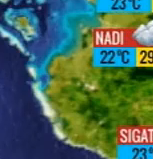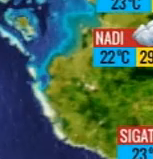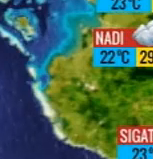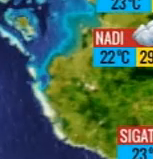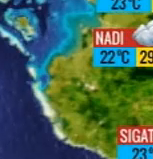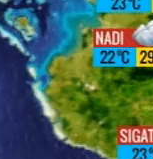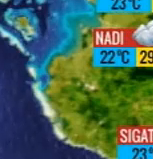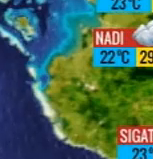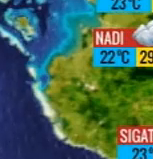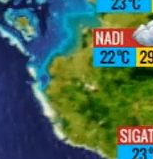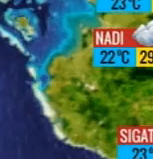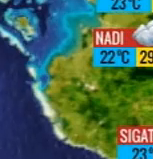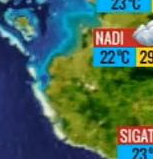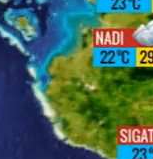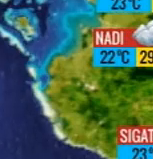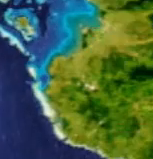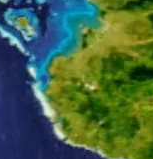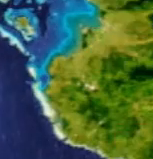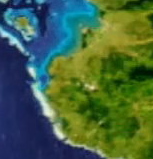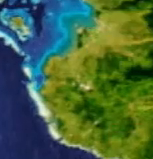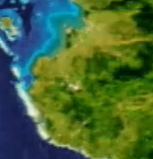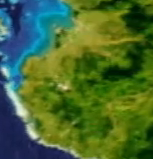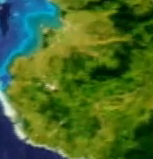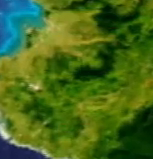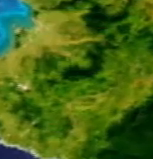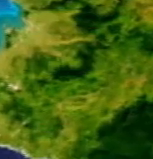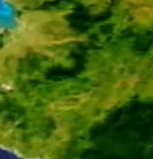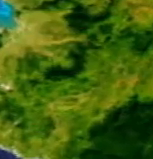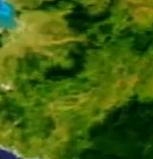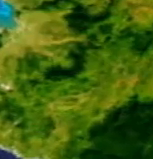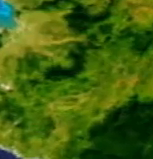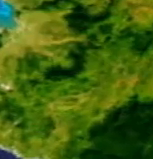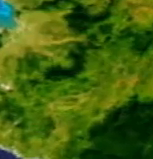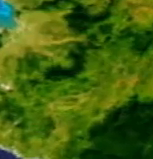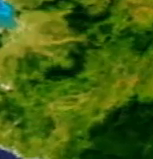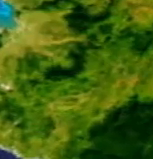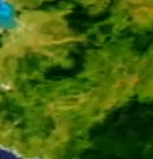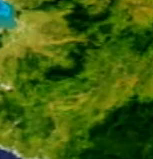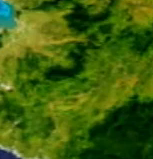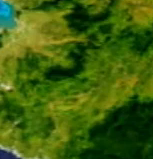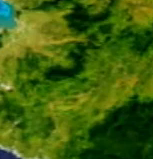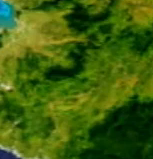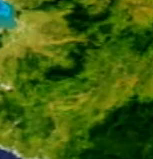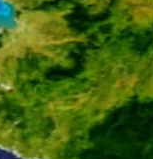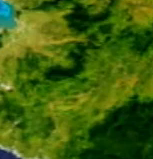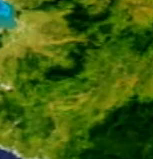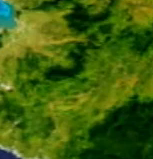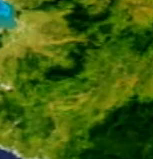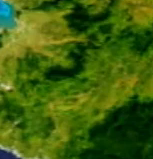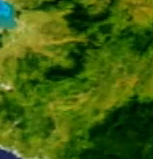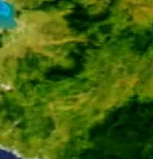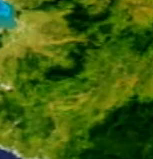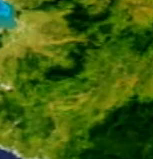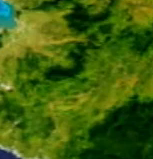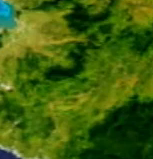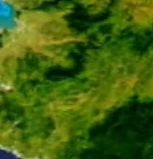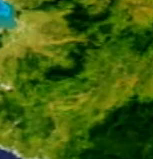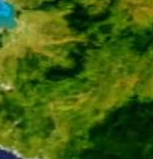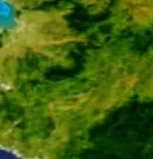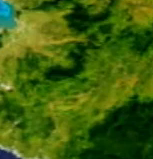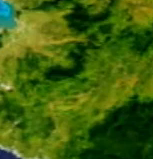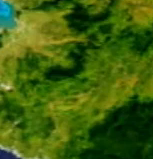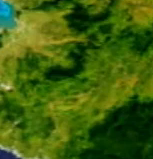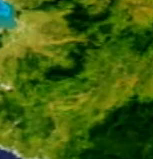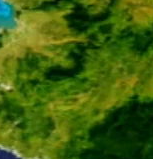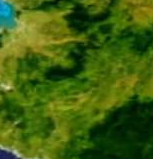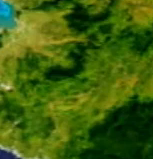here rose by 2 degrees. Eastwards from Peck Harbour to Suva, it welcomed great sunshine on board, dried